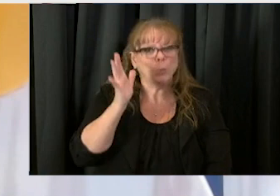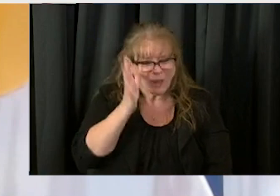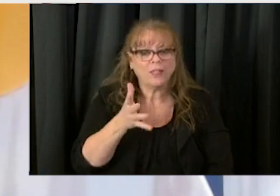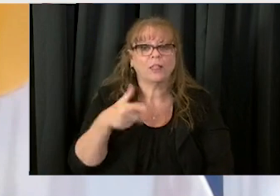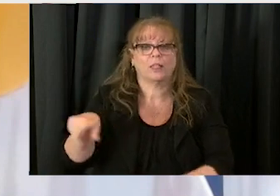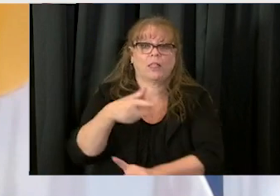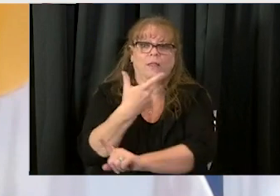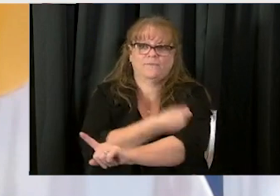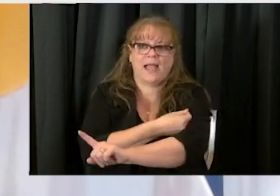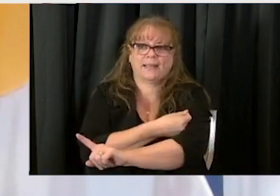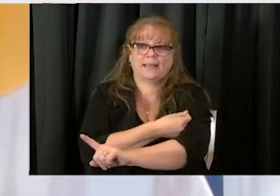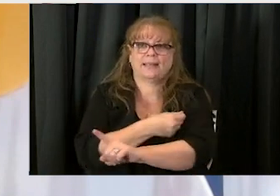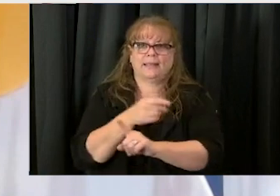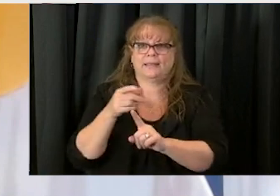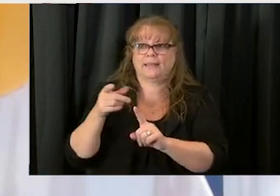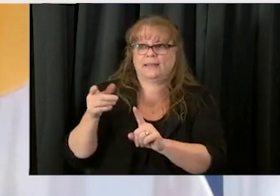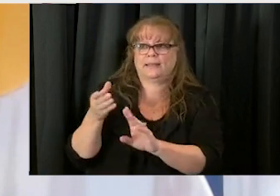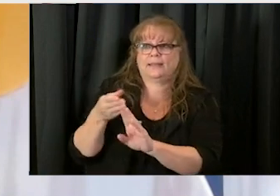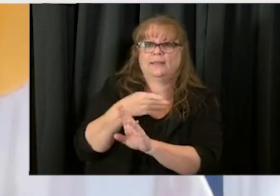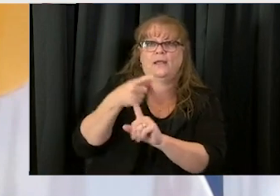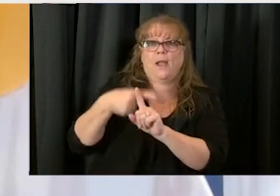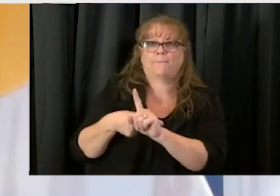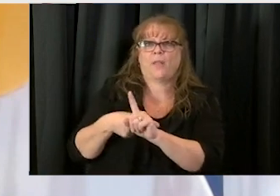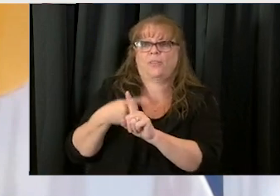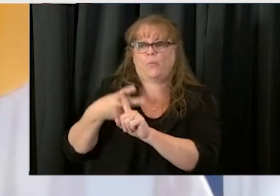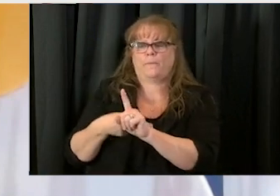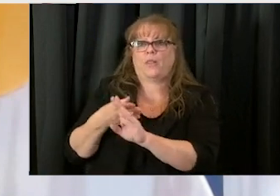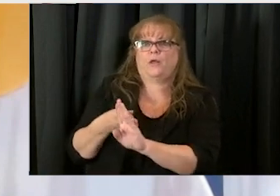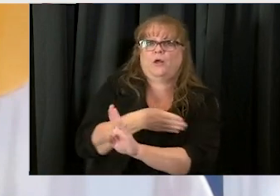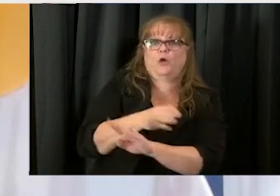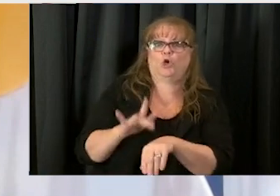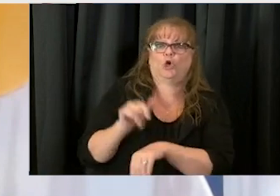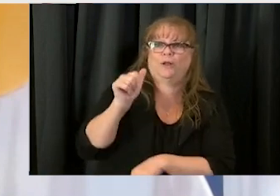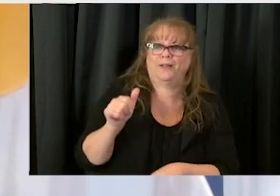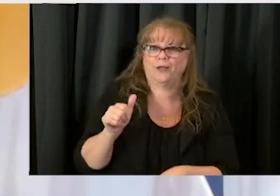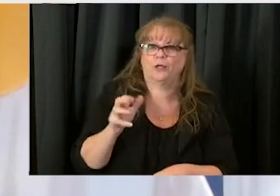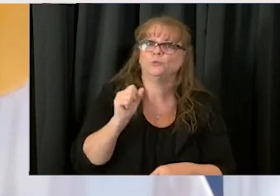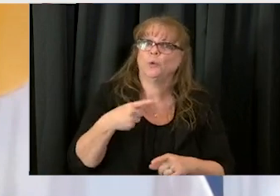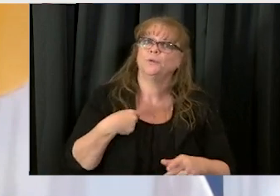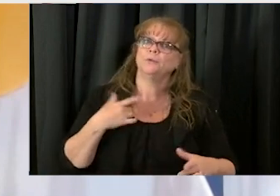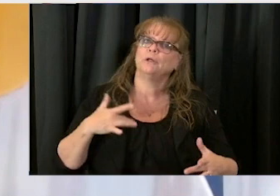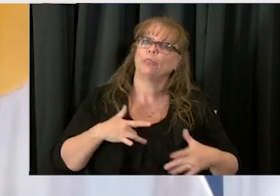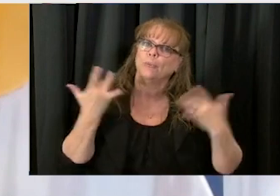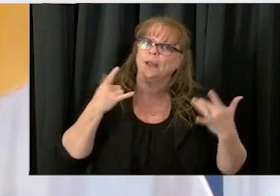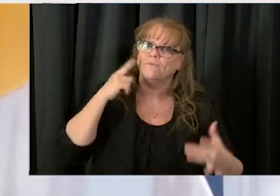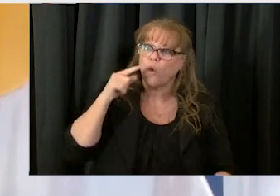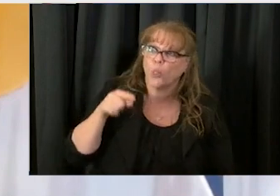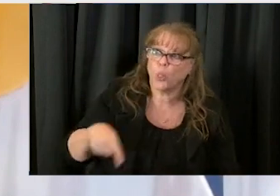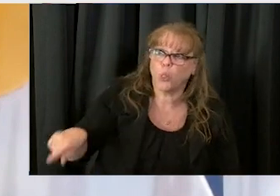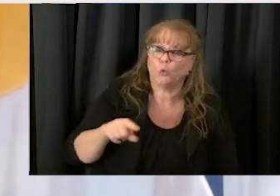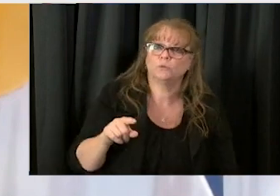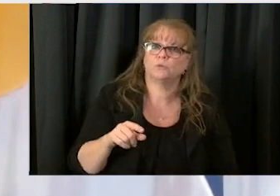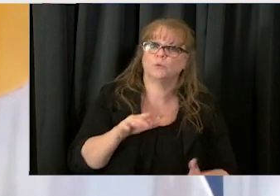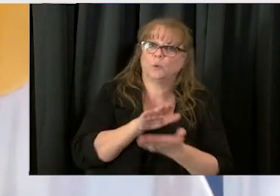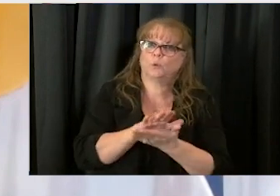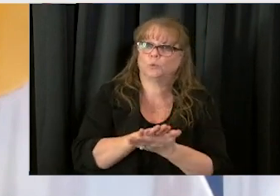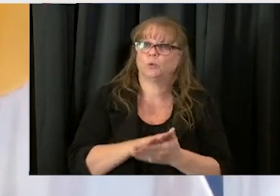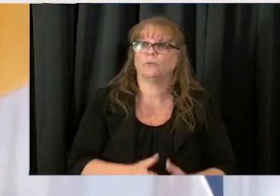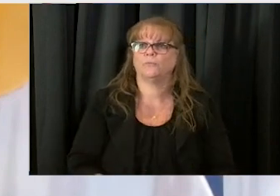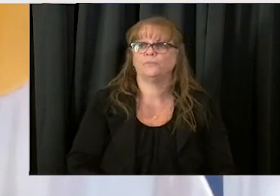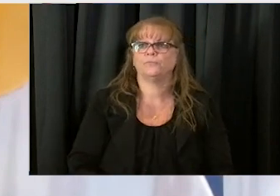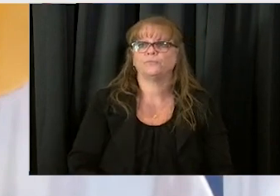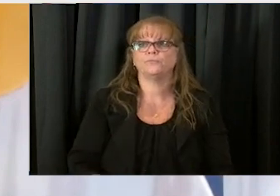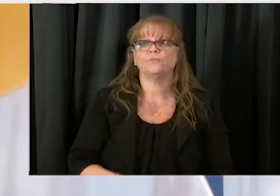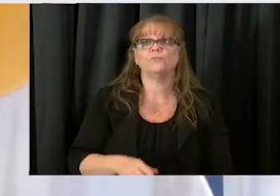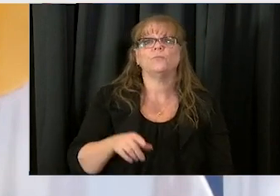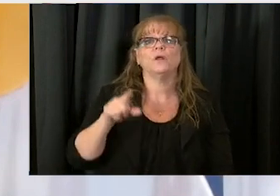school community. All of the work around getting back to school was done knowing that the vaccine would not have an impact on this school year